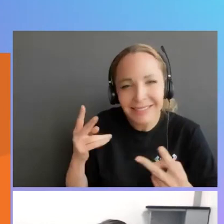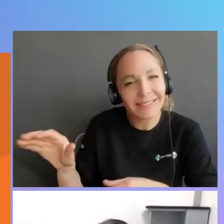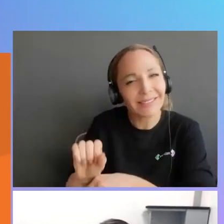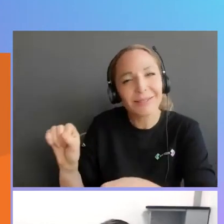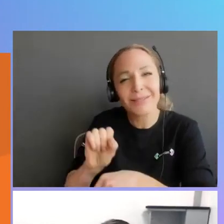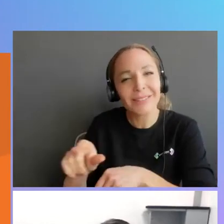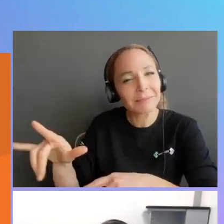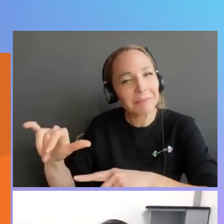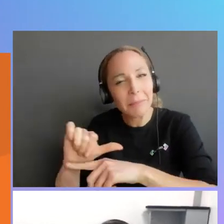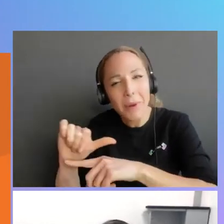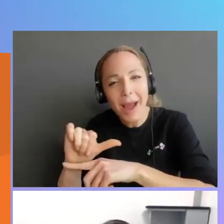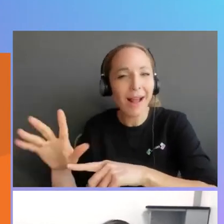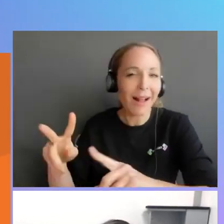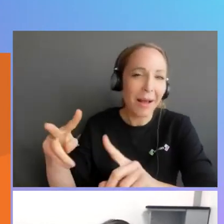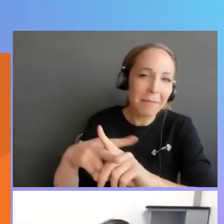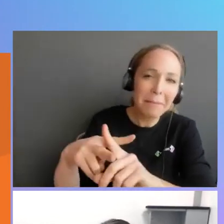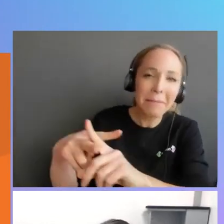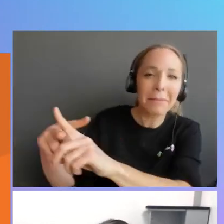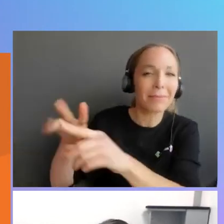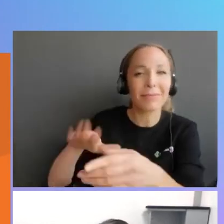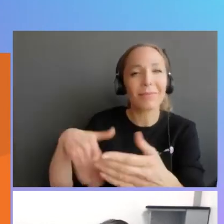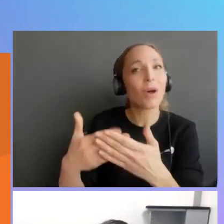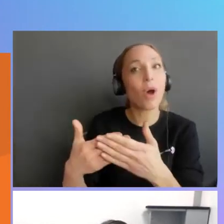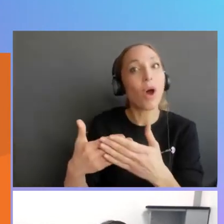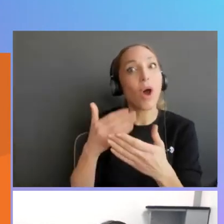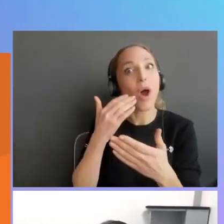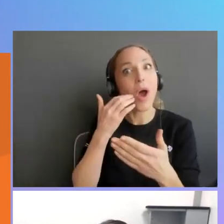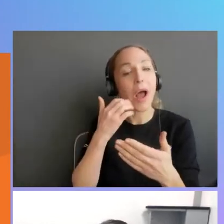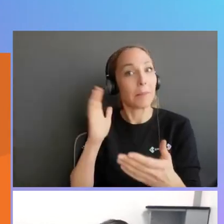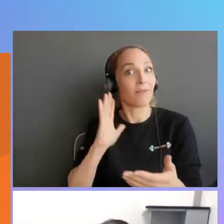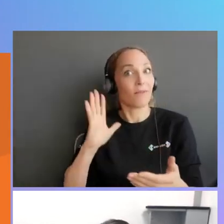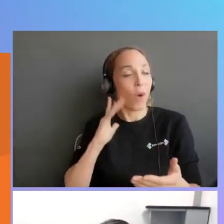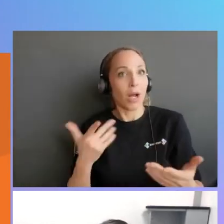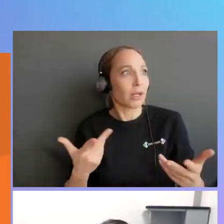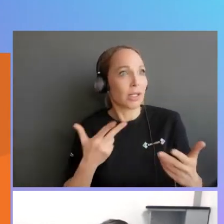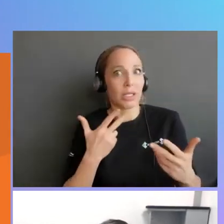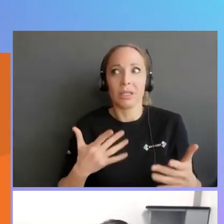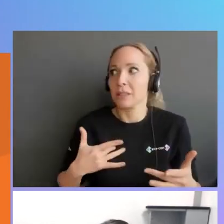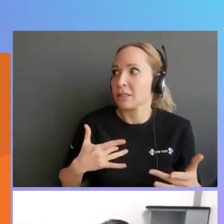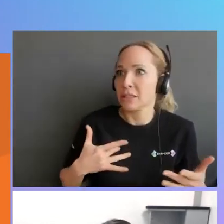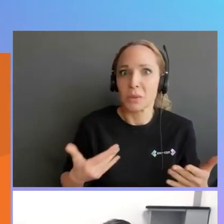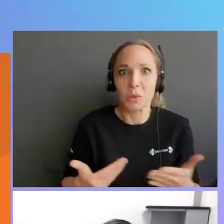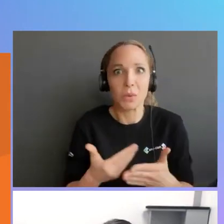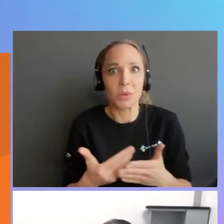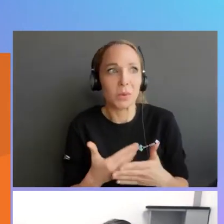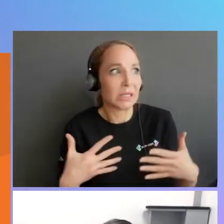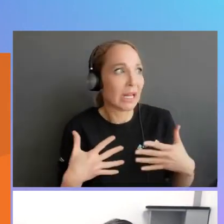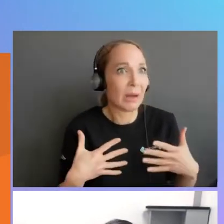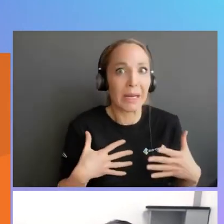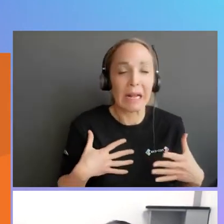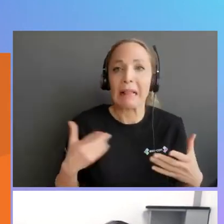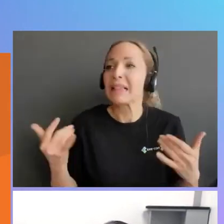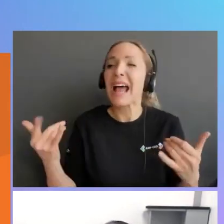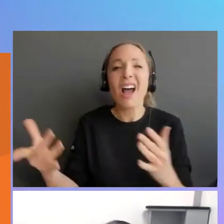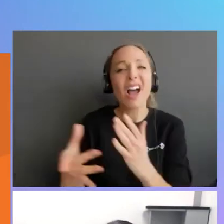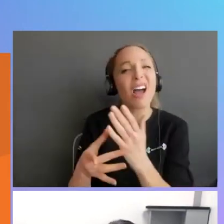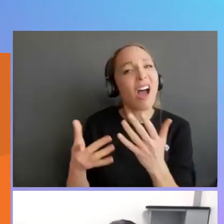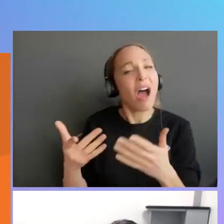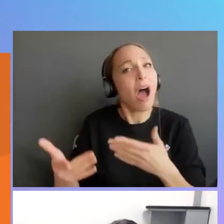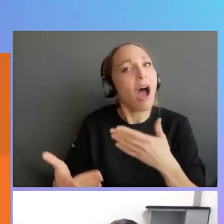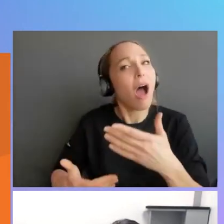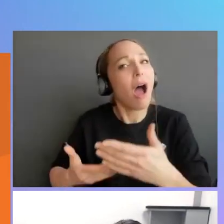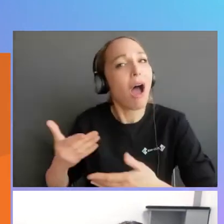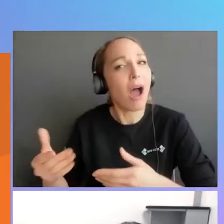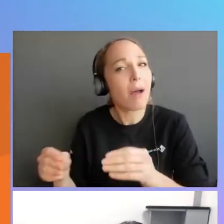practice these what were previously new and scary ideas, and to do it so well. And then the fourth level to me is a